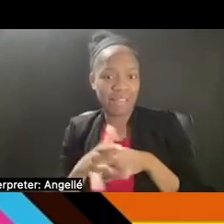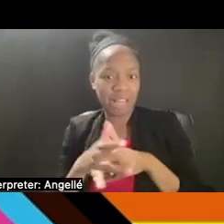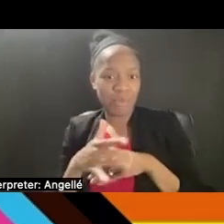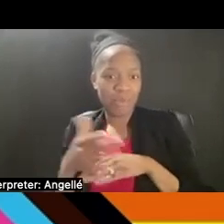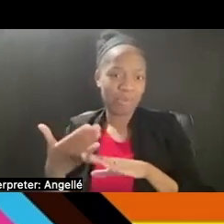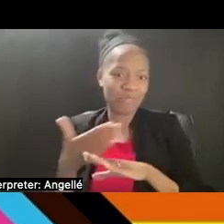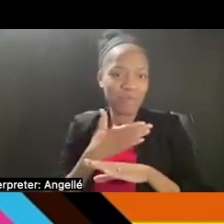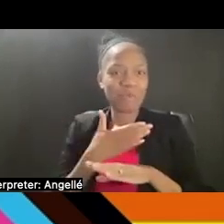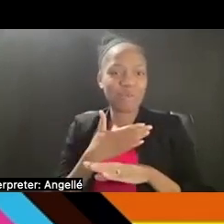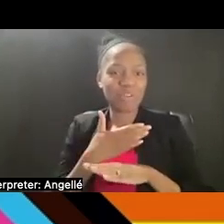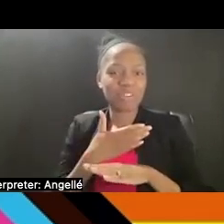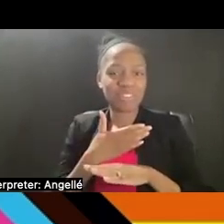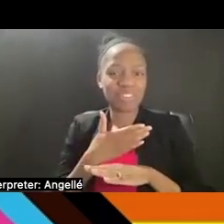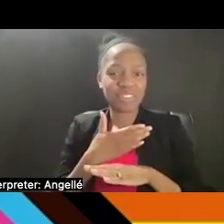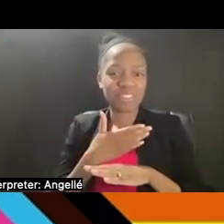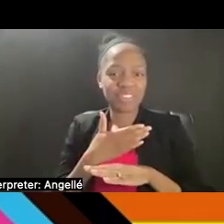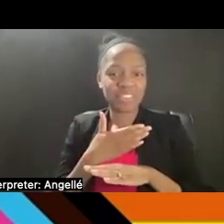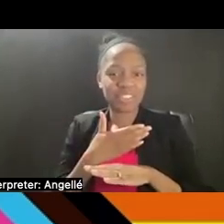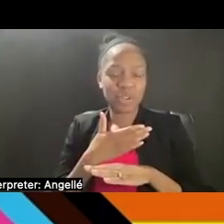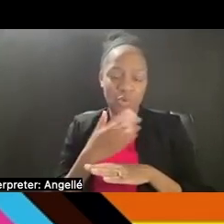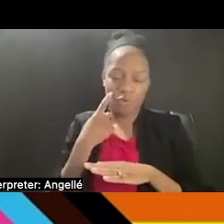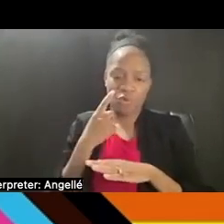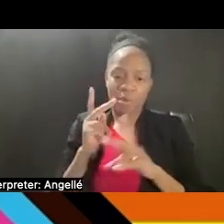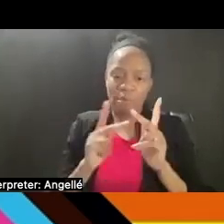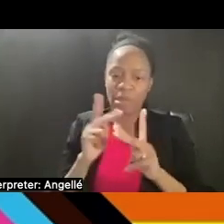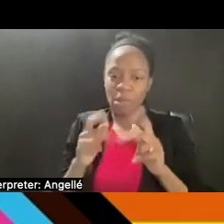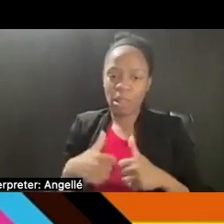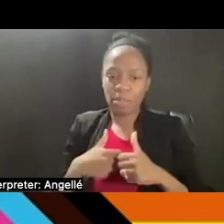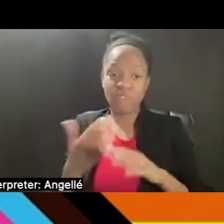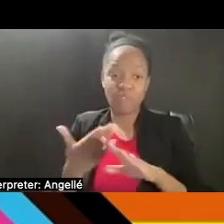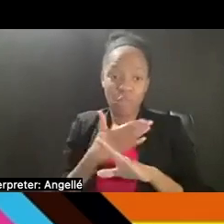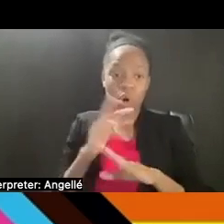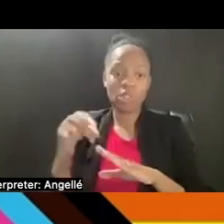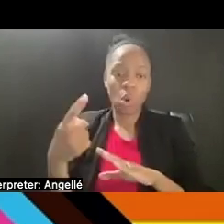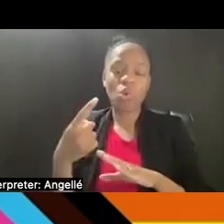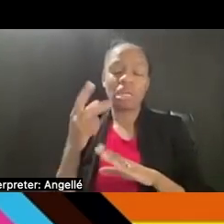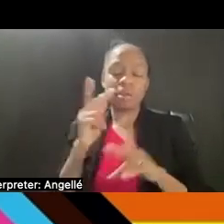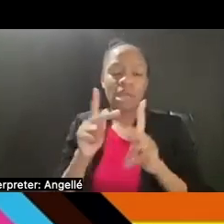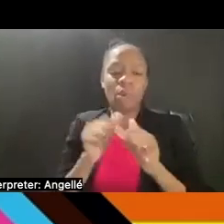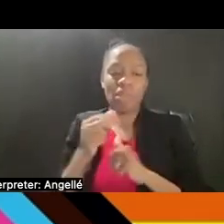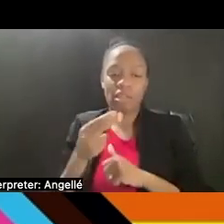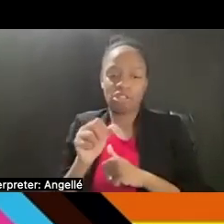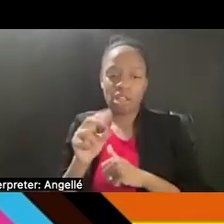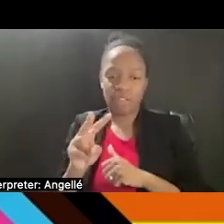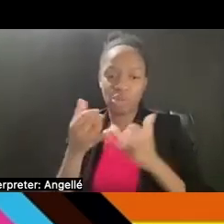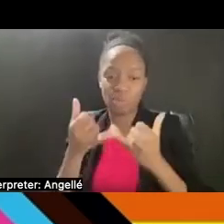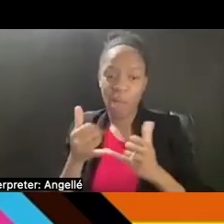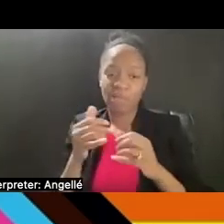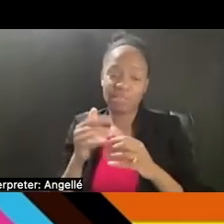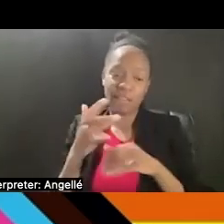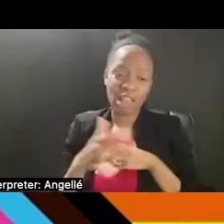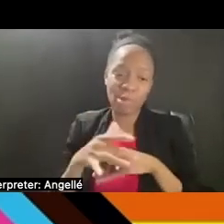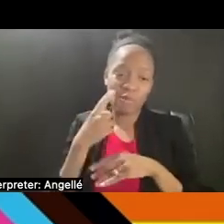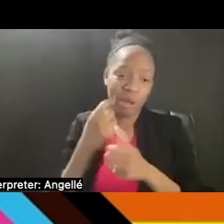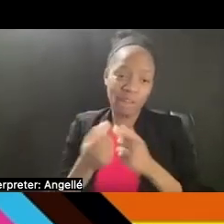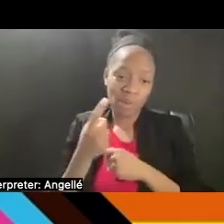it was just available to people living with HIV. So this is a really big deal for them to make it available to everyone. So